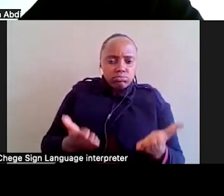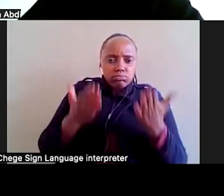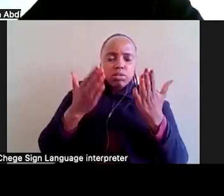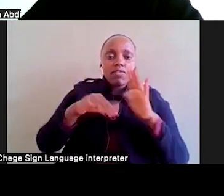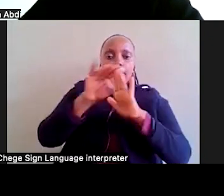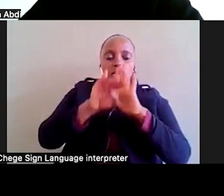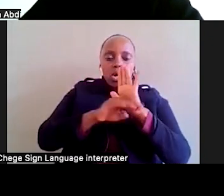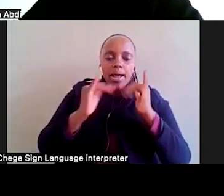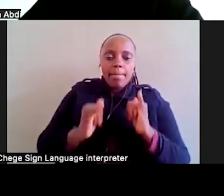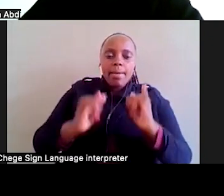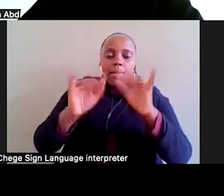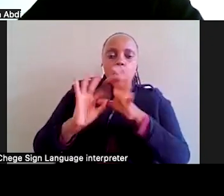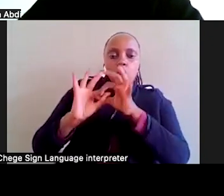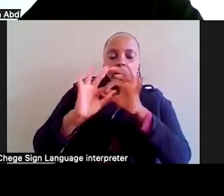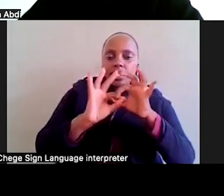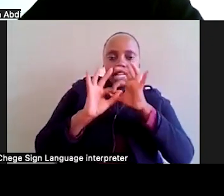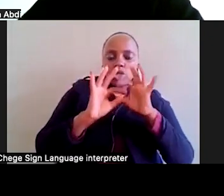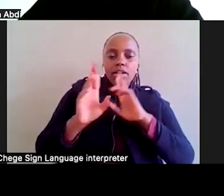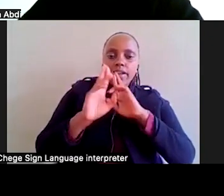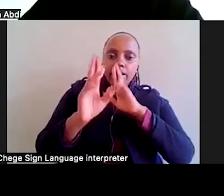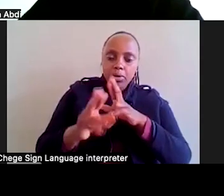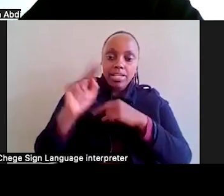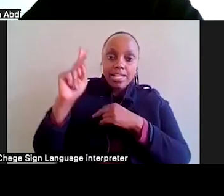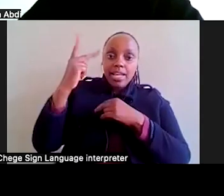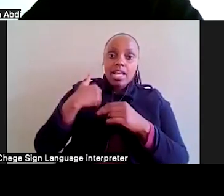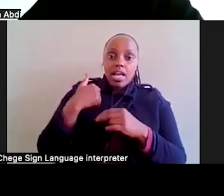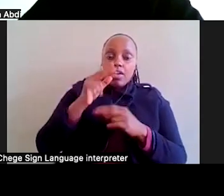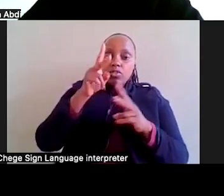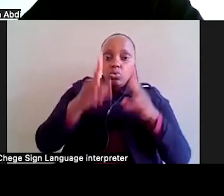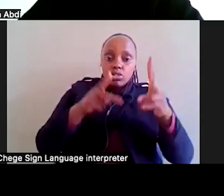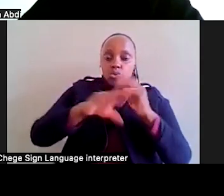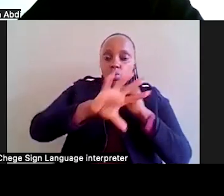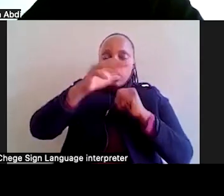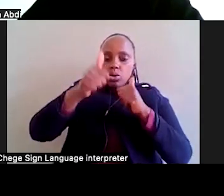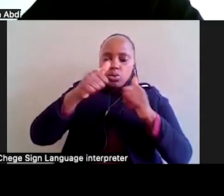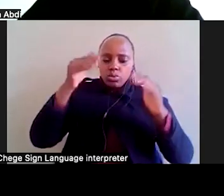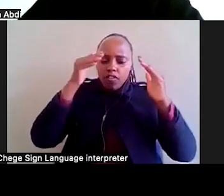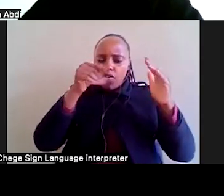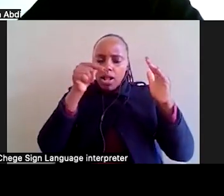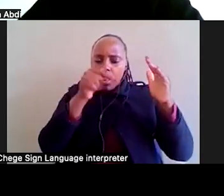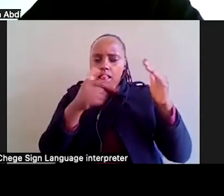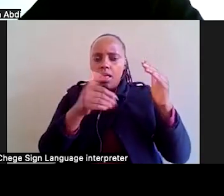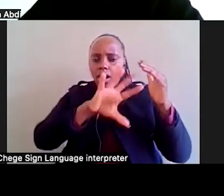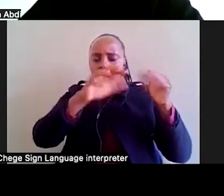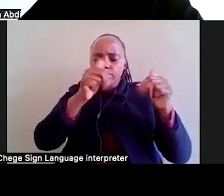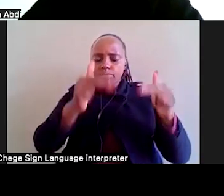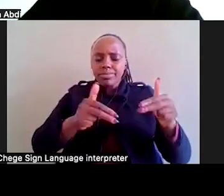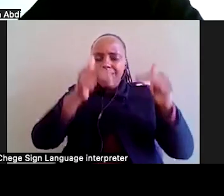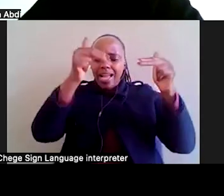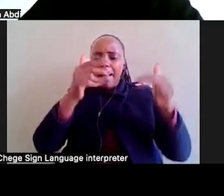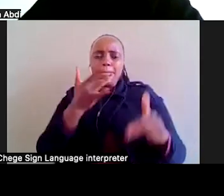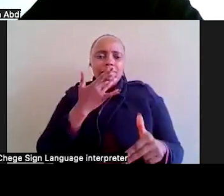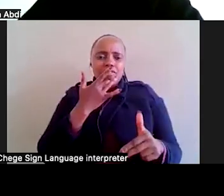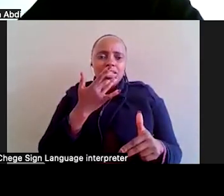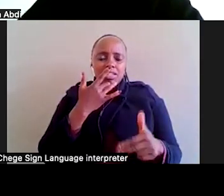implementation, coordination, and reporting. In Kenya, we have 22 counties that we consider counties with very high prevalence. We